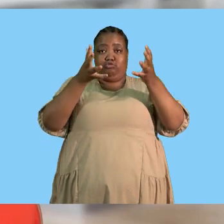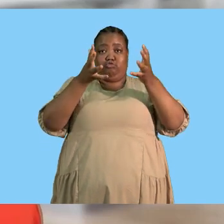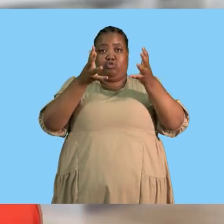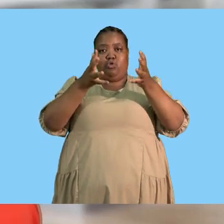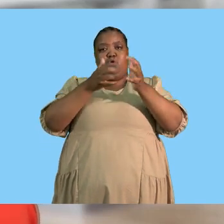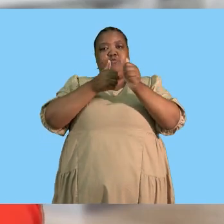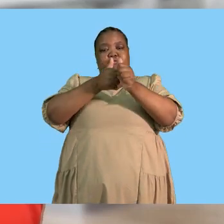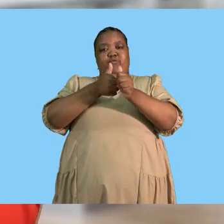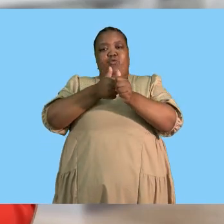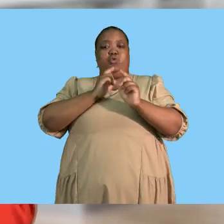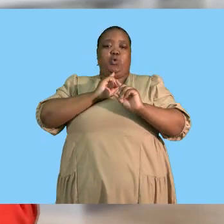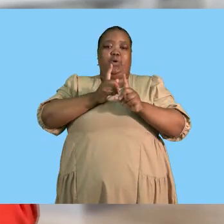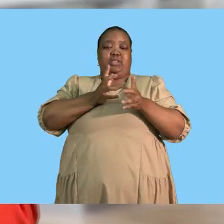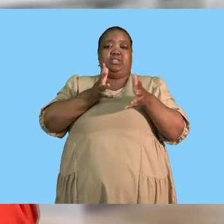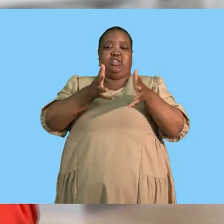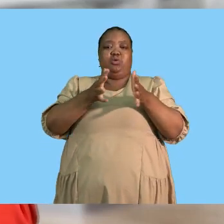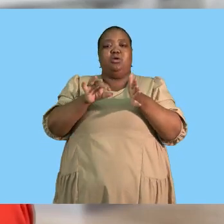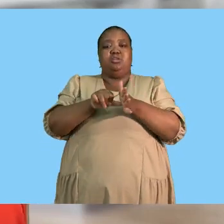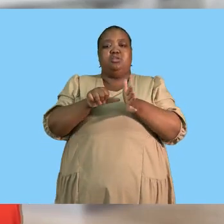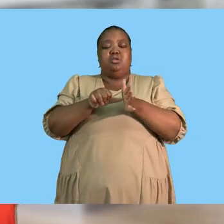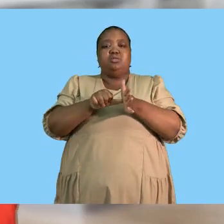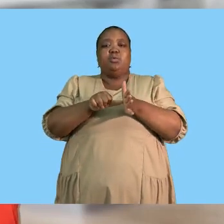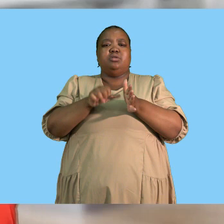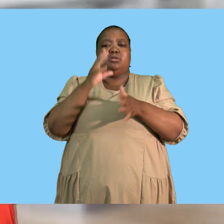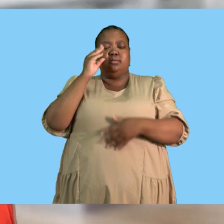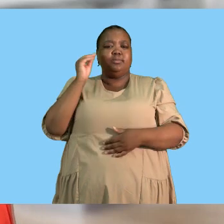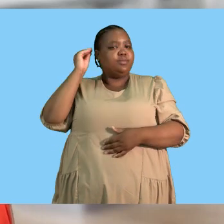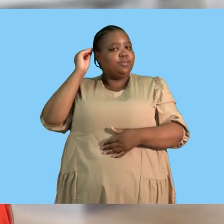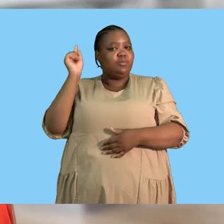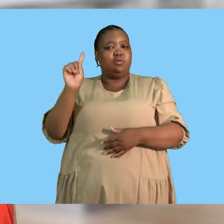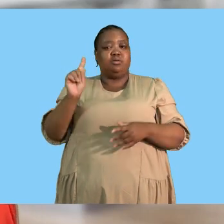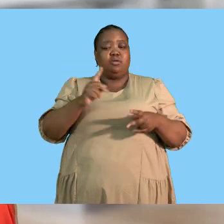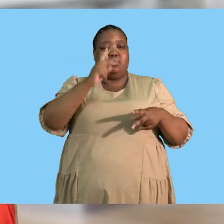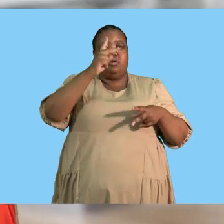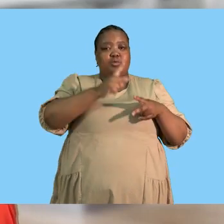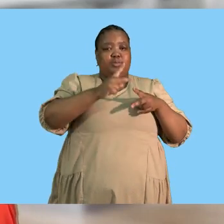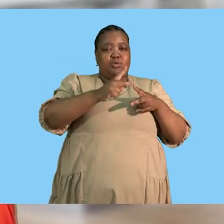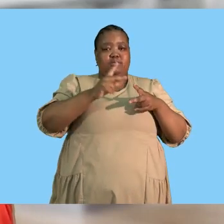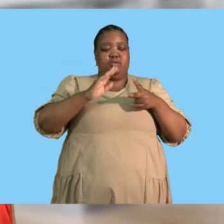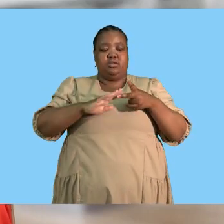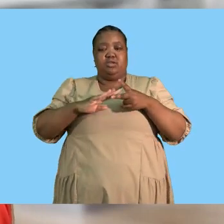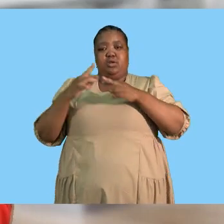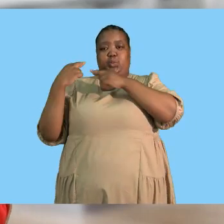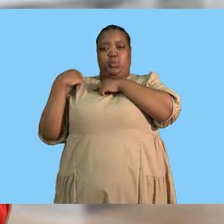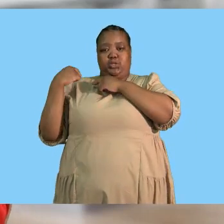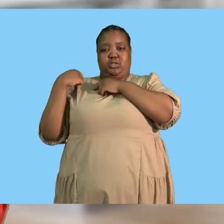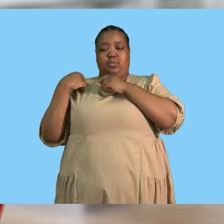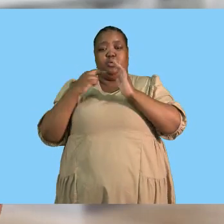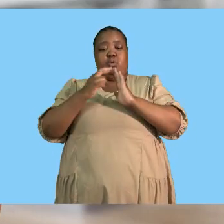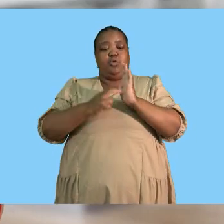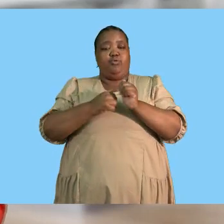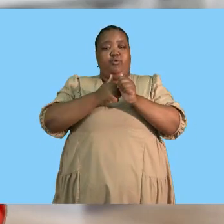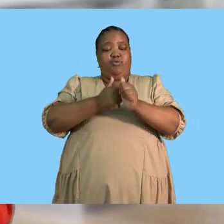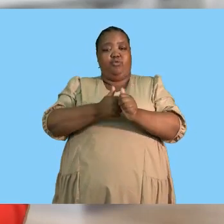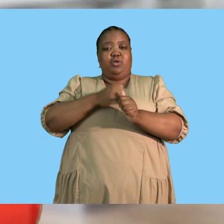must answer it as it appears. So what is important is that you must remember what professional, responsible,